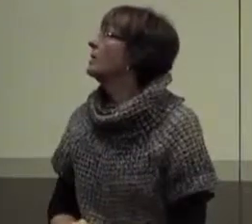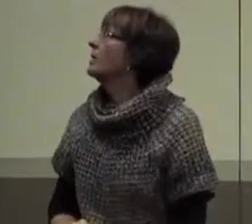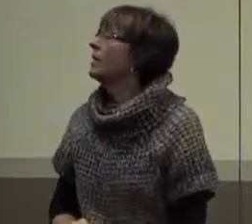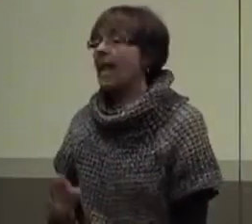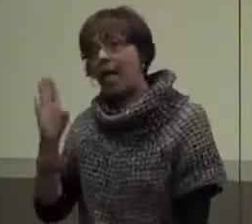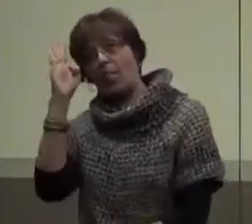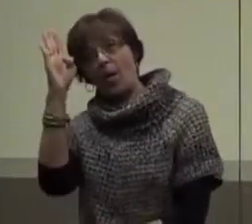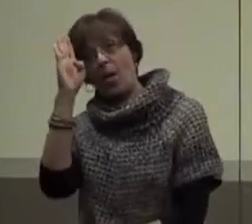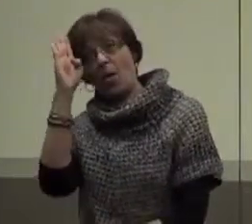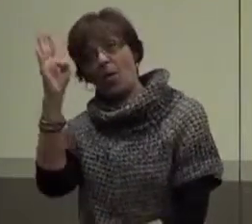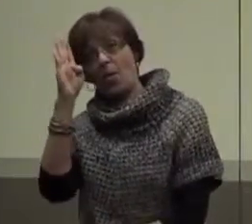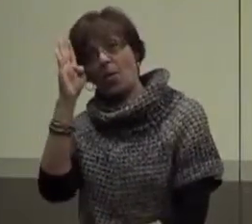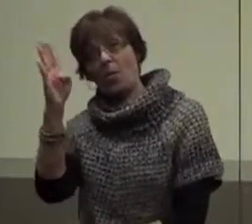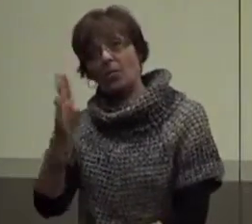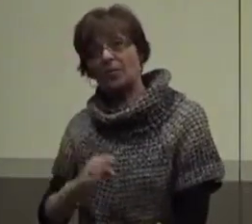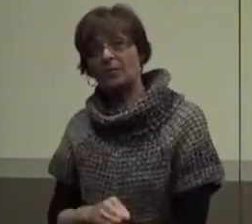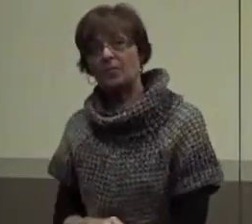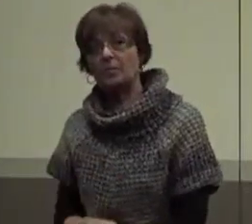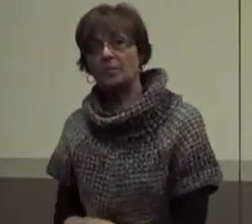Hello?